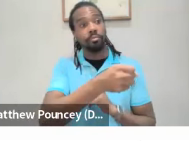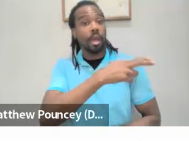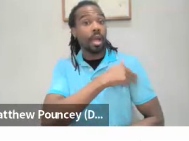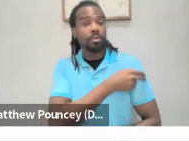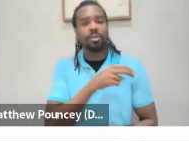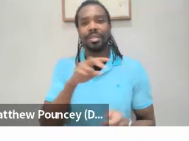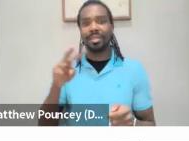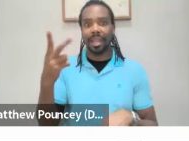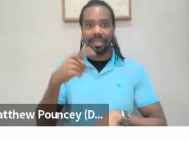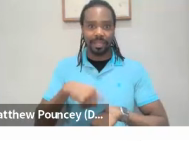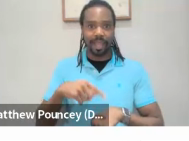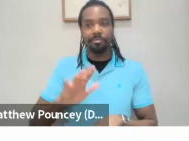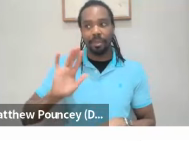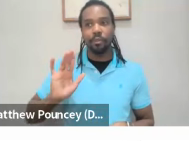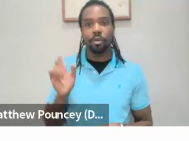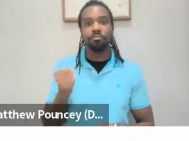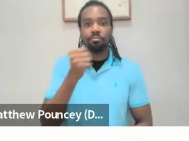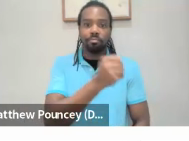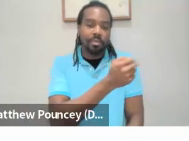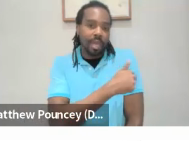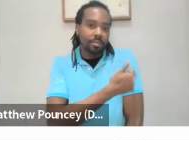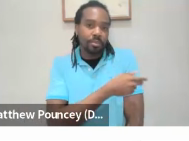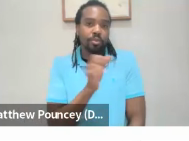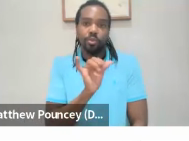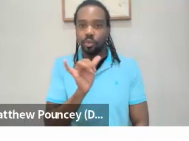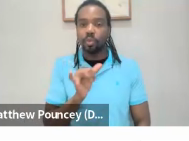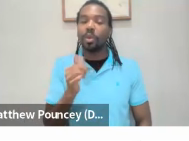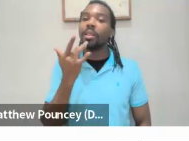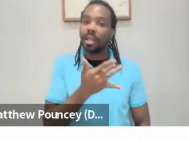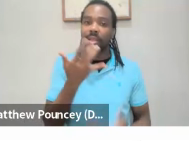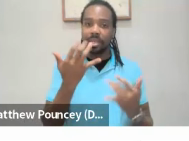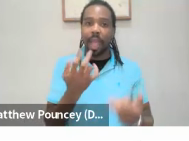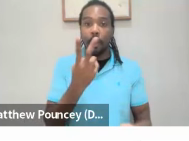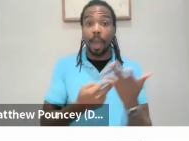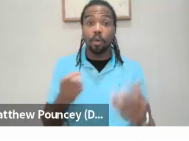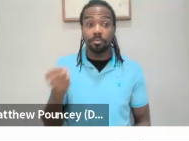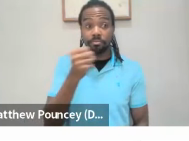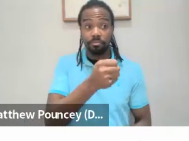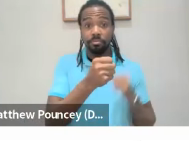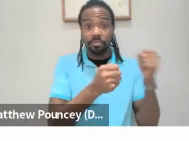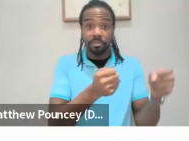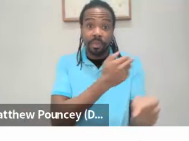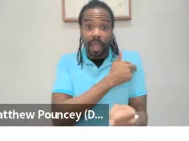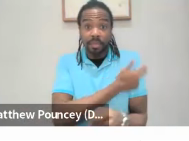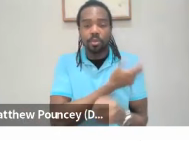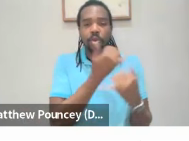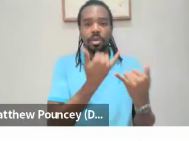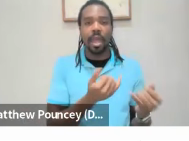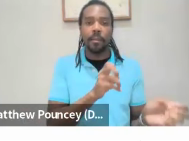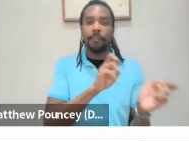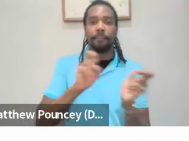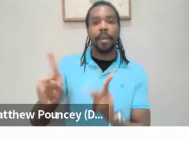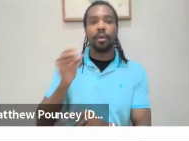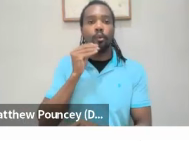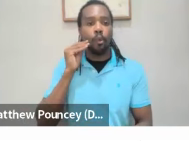people are back out of the hospital now and receiving treatment at home. And we have had 38 people